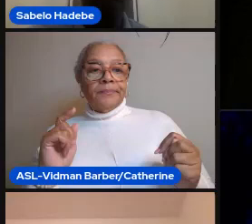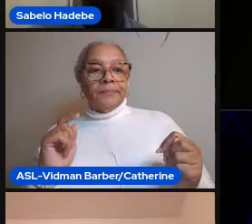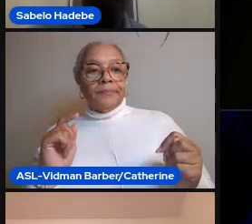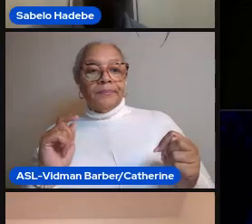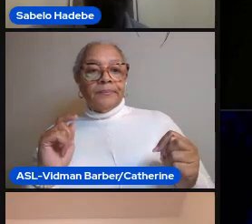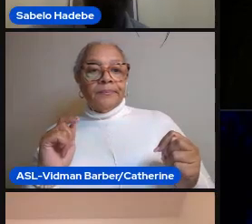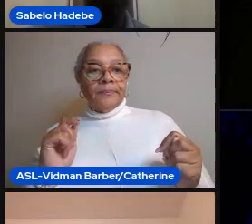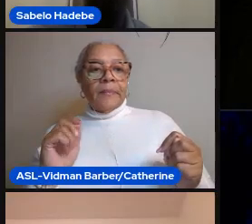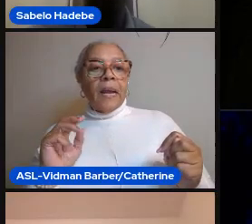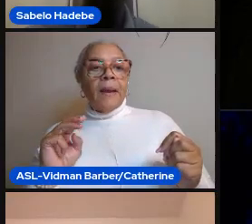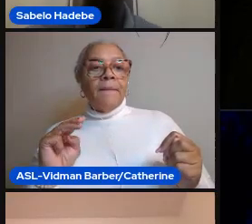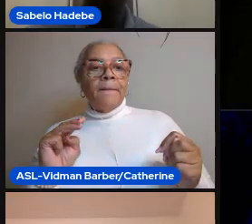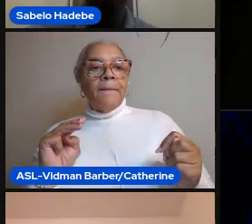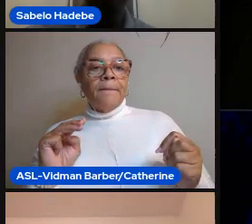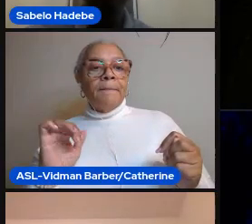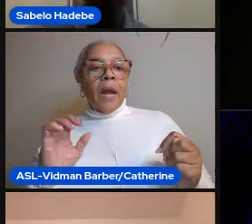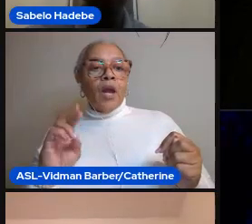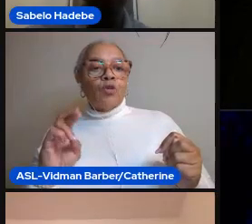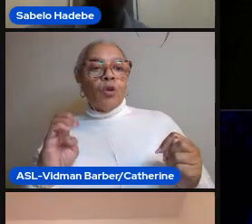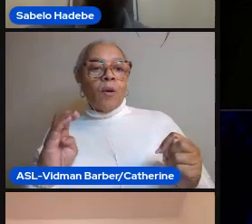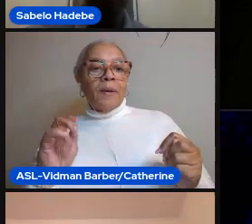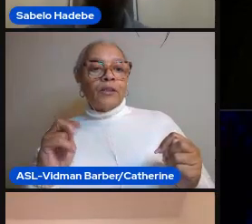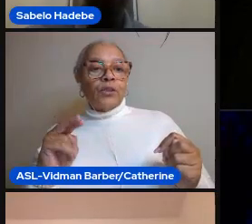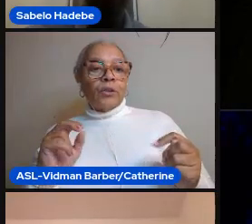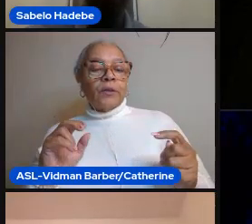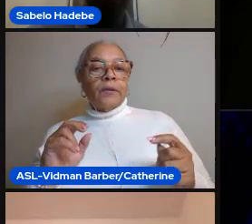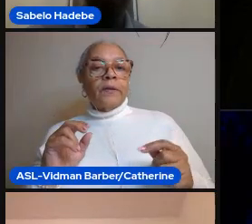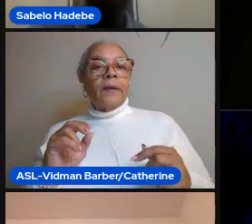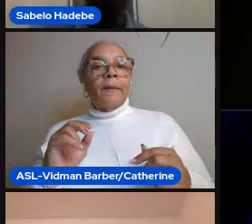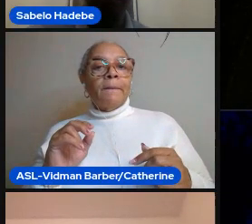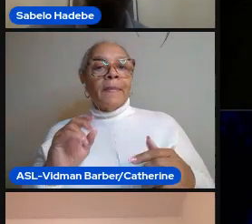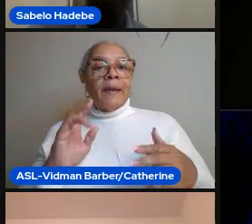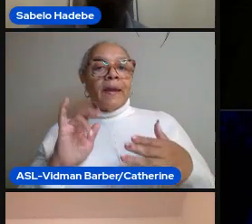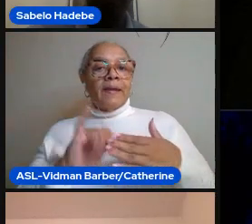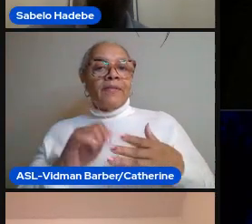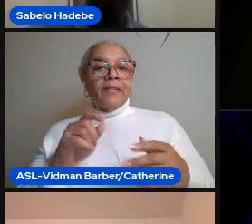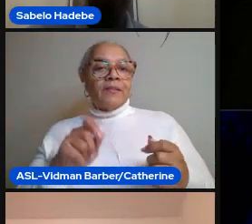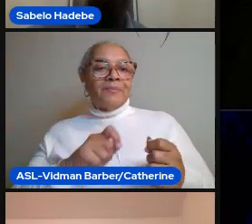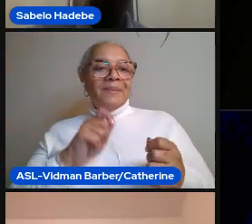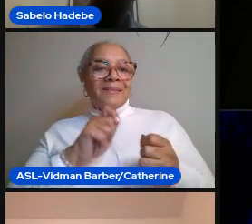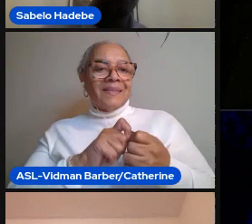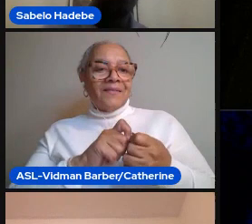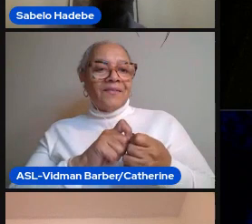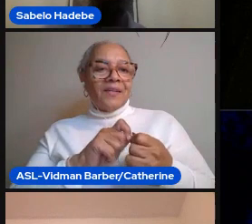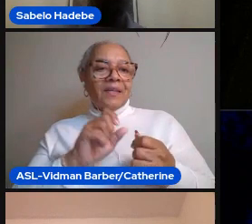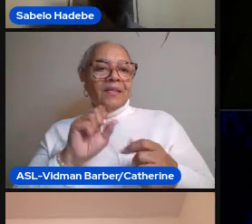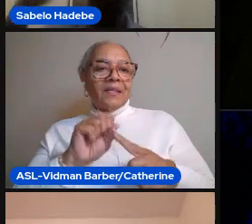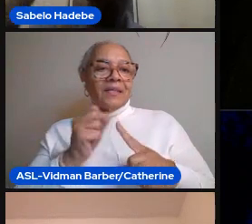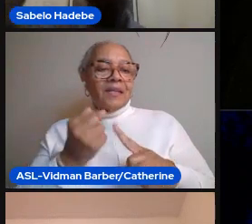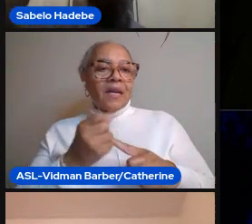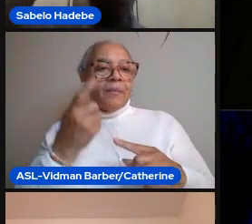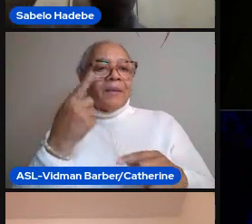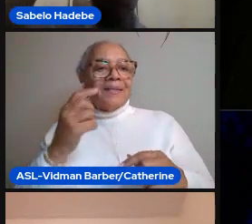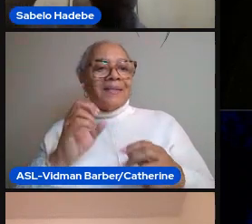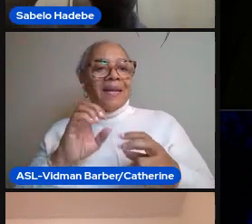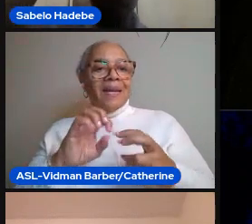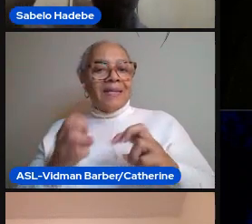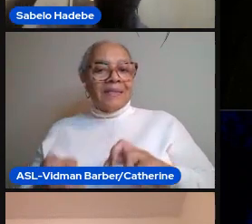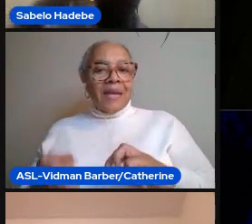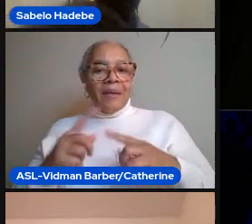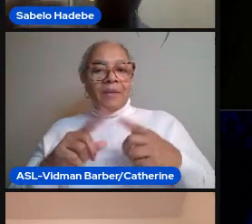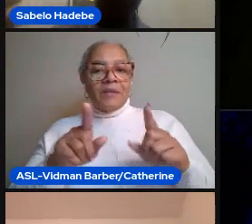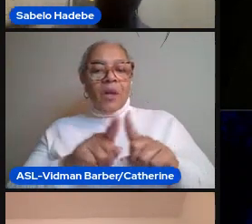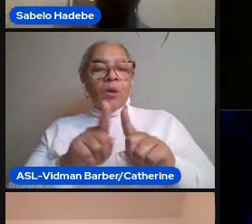Mycobacterium tuberculosis, and in that particular case, it seems to, because the enzyme is also involved